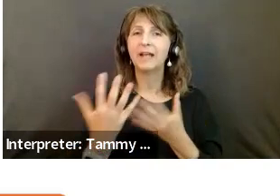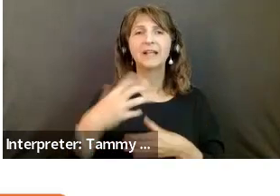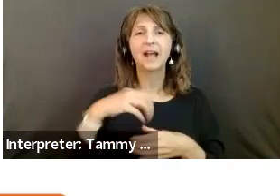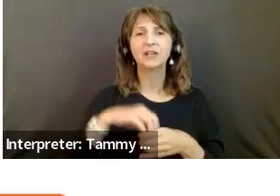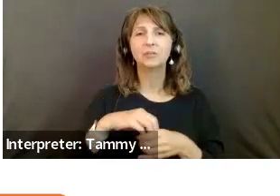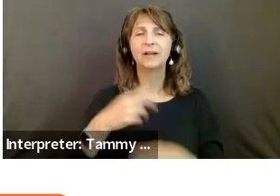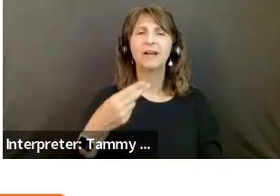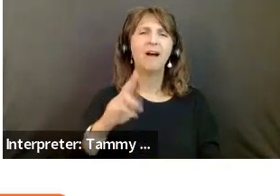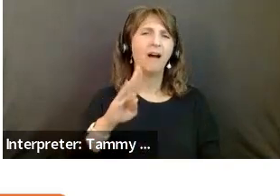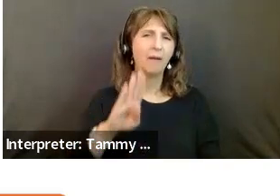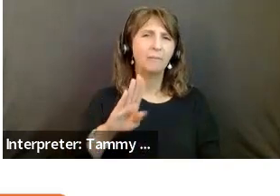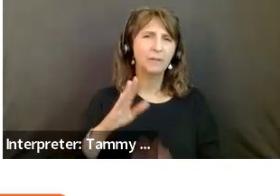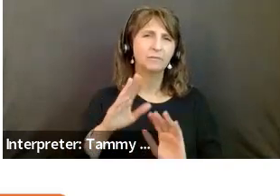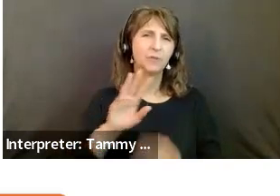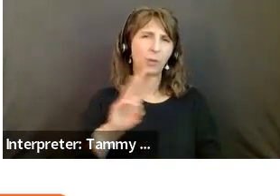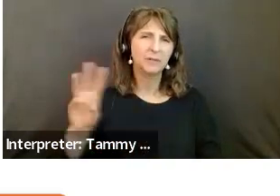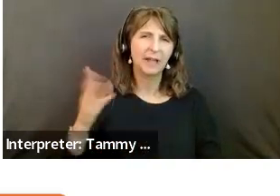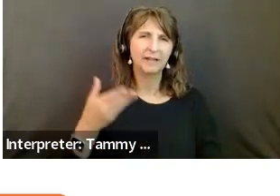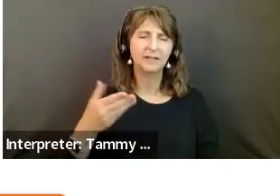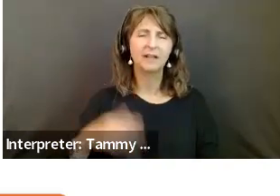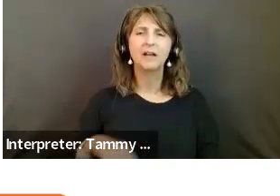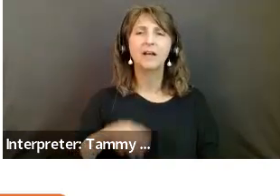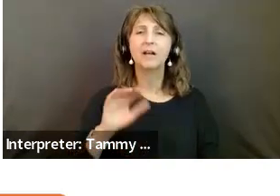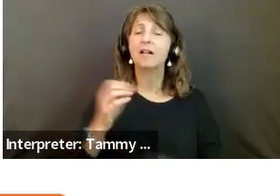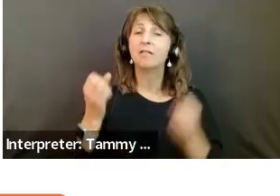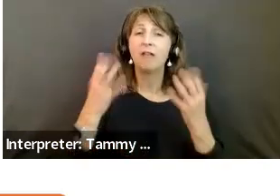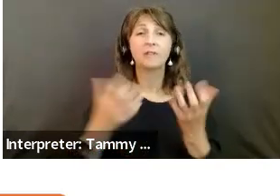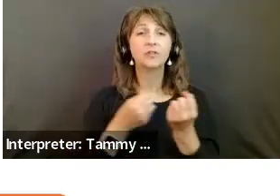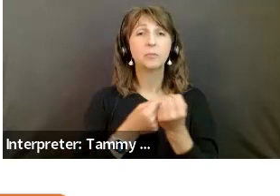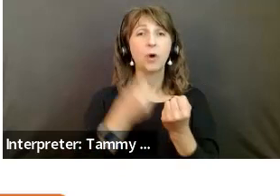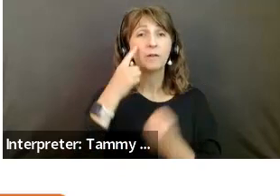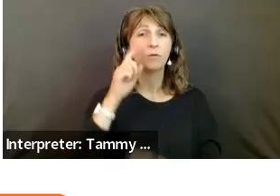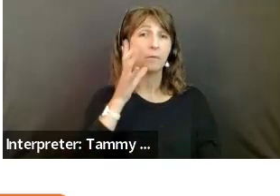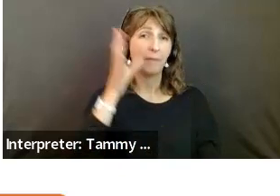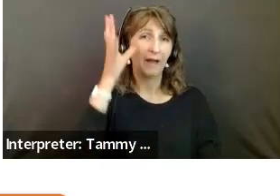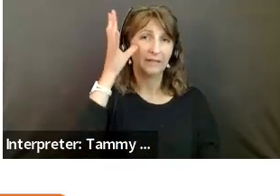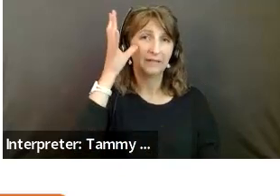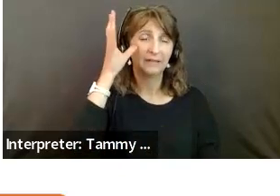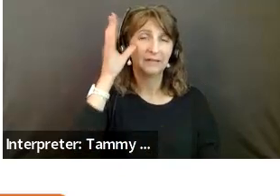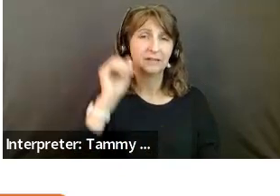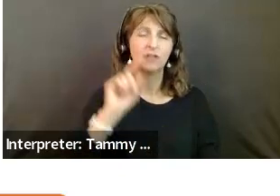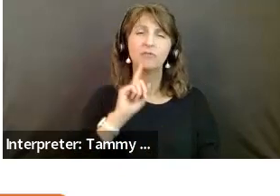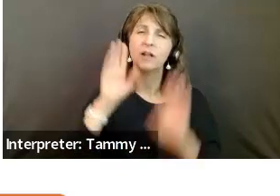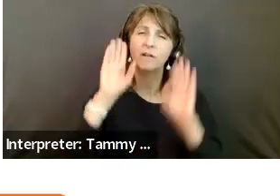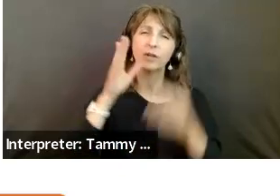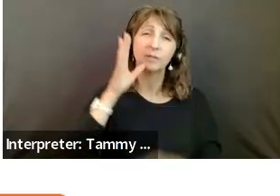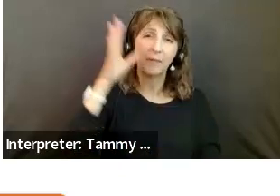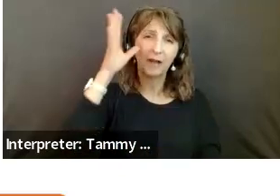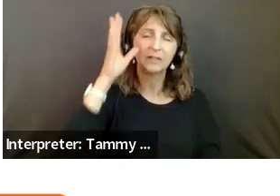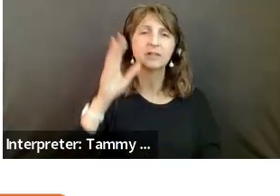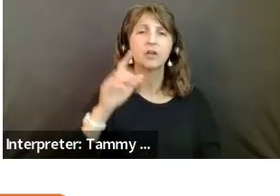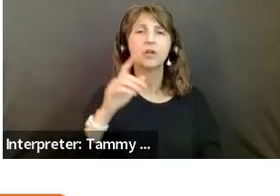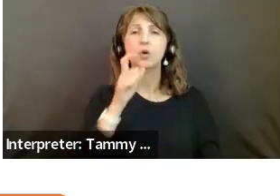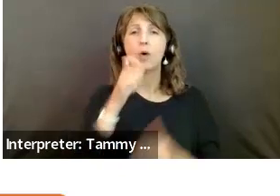it has all kinds of support for parents, mostly for parents of kids and young adults with disability.